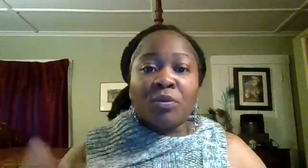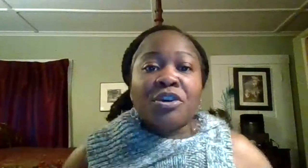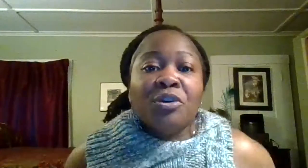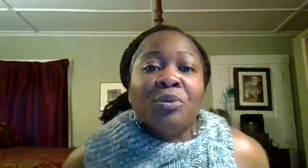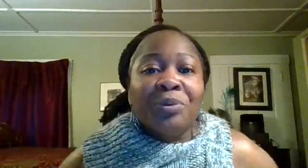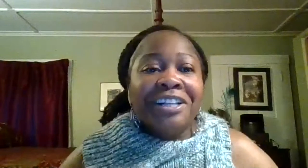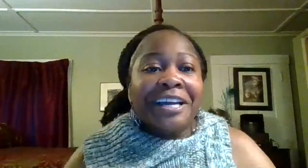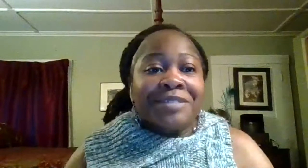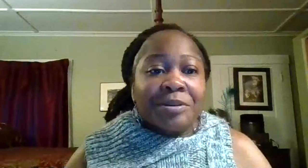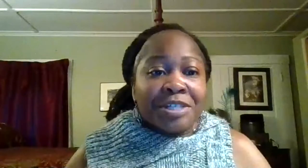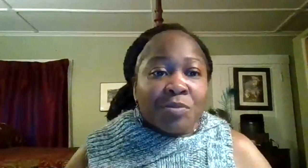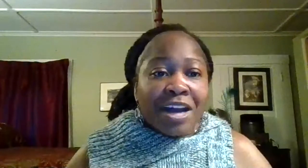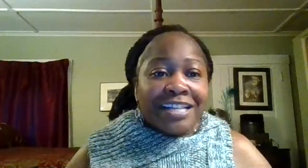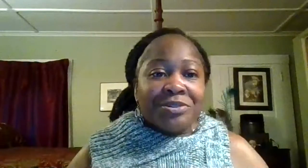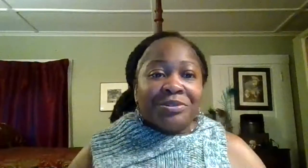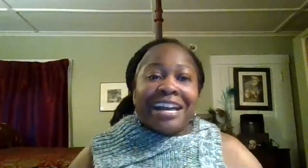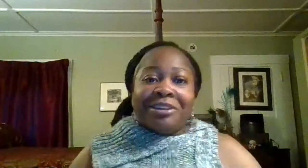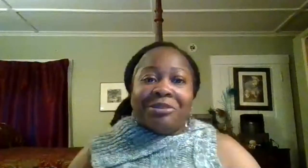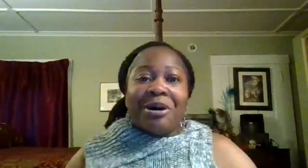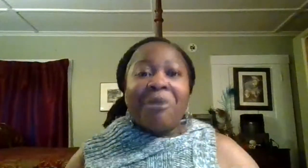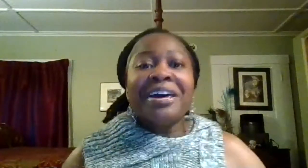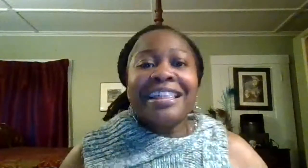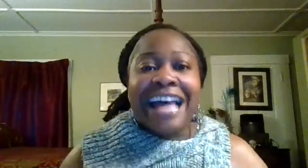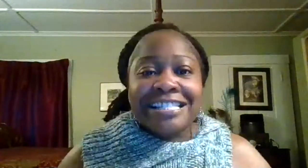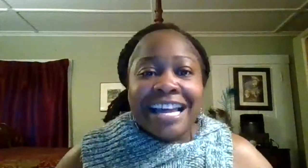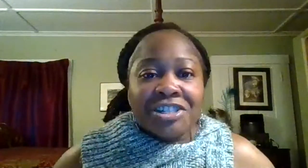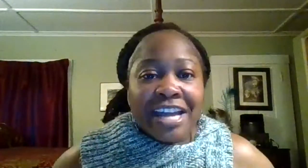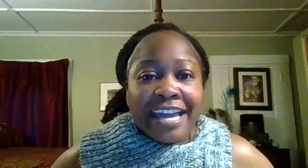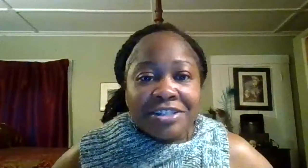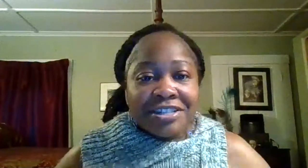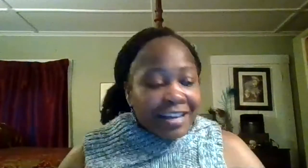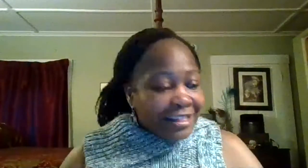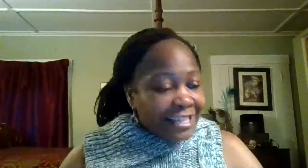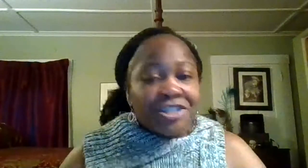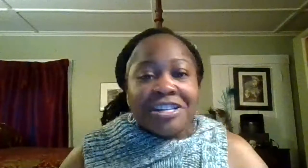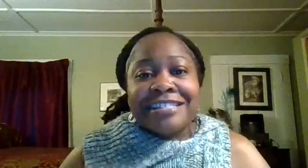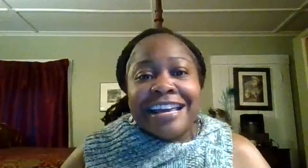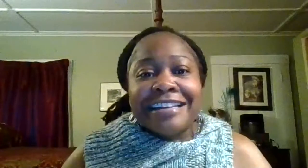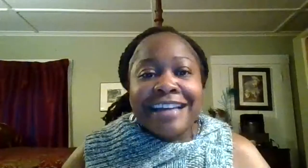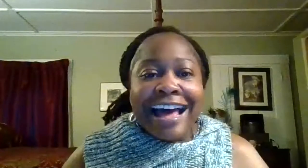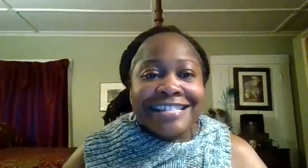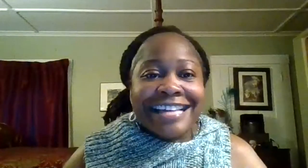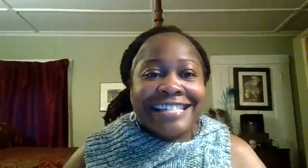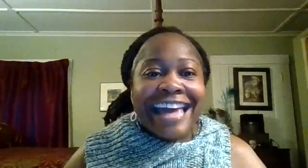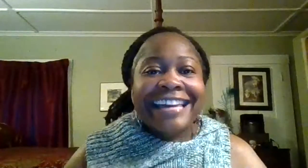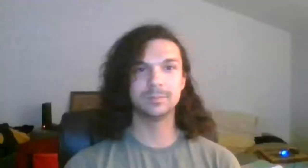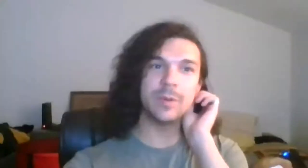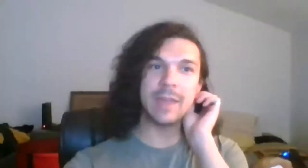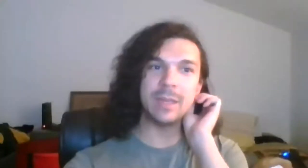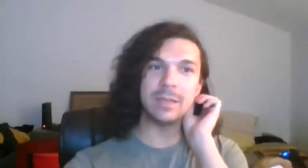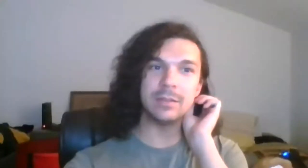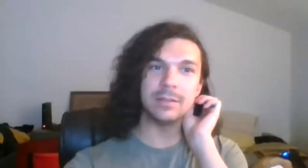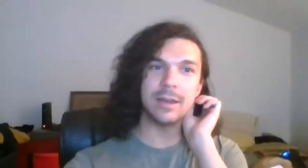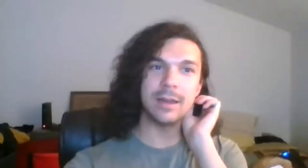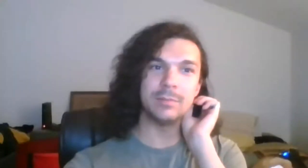start with you, William. So just wanted to let you know that slight change this just in, as they say. Rubel